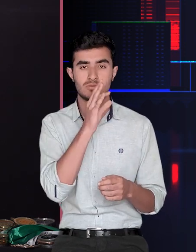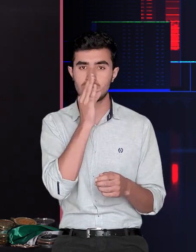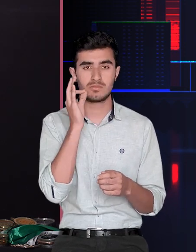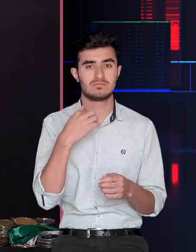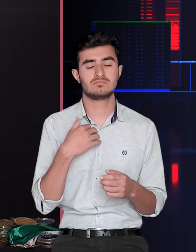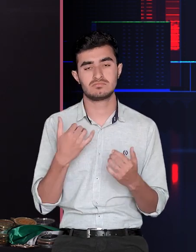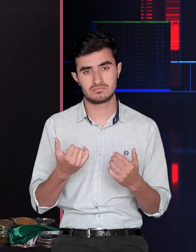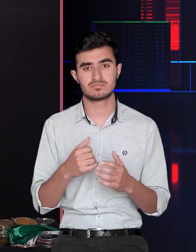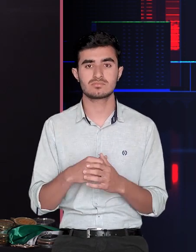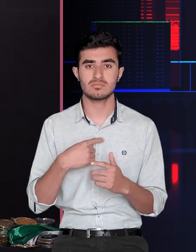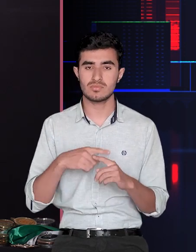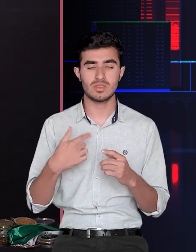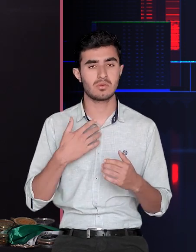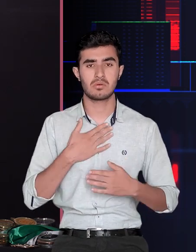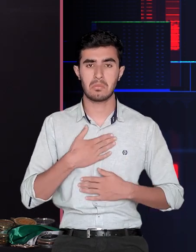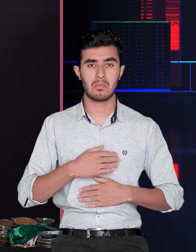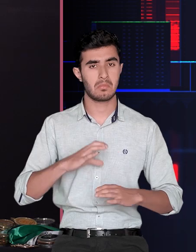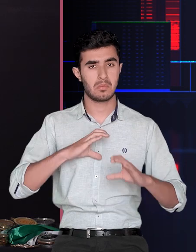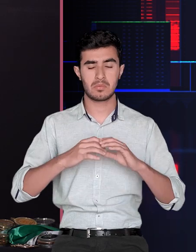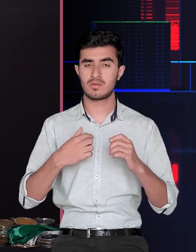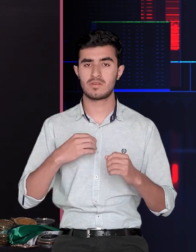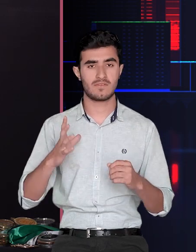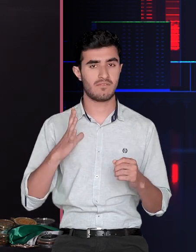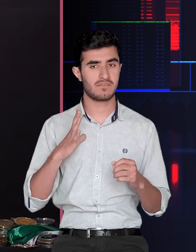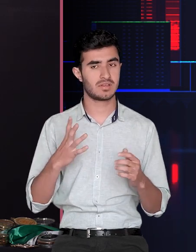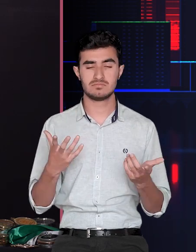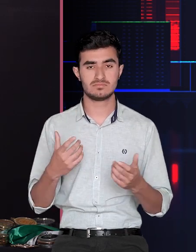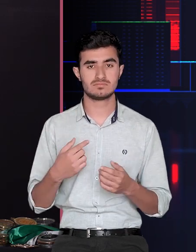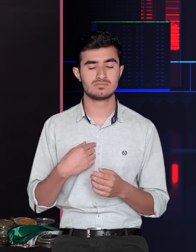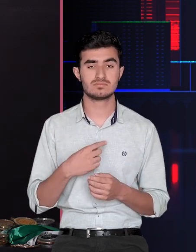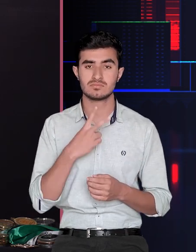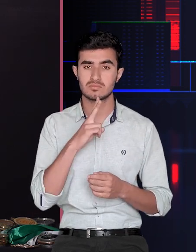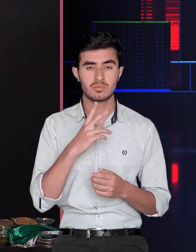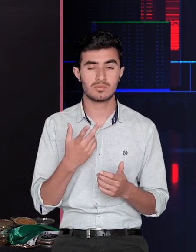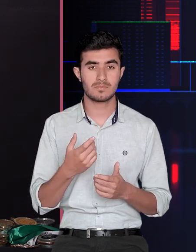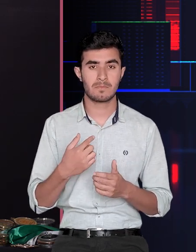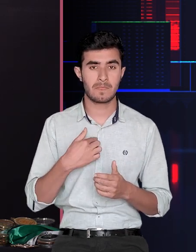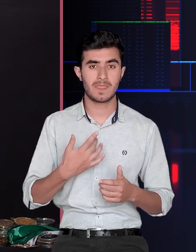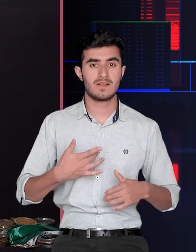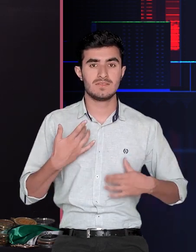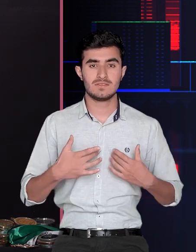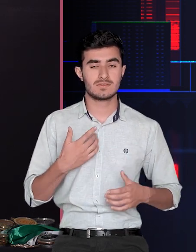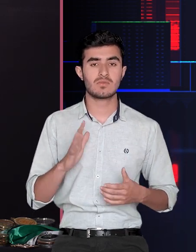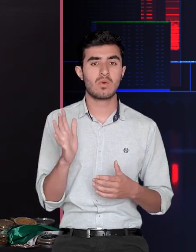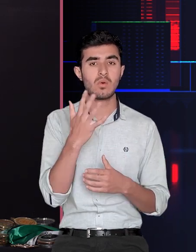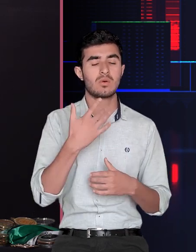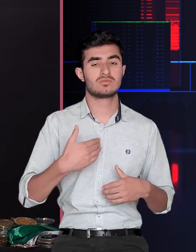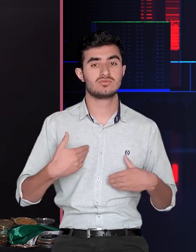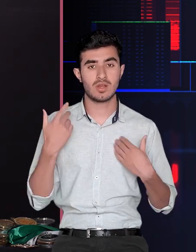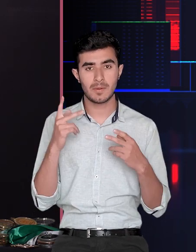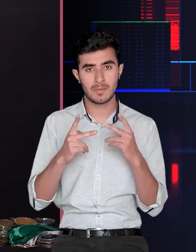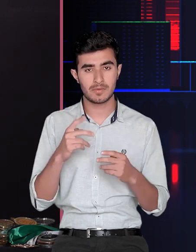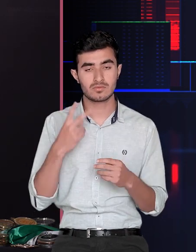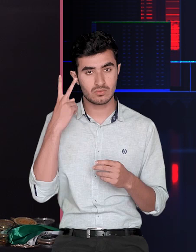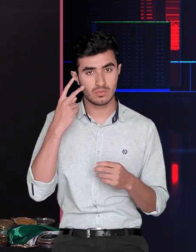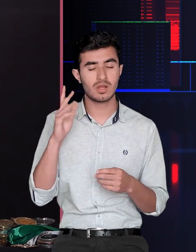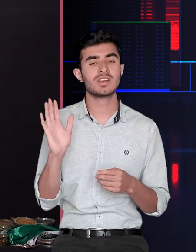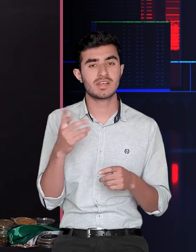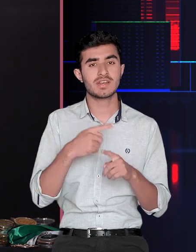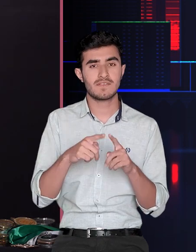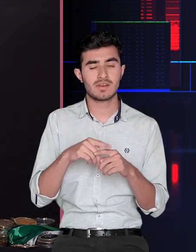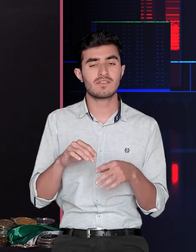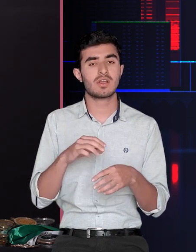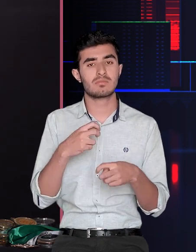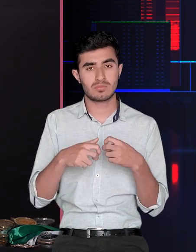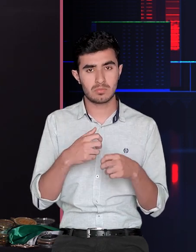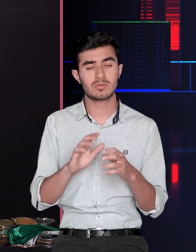that I've established myself, I feel quite comfortable talking about it in hopes that in inspires young kids who are